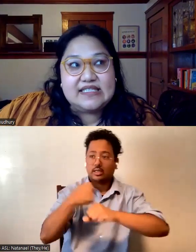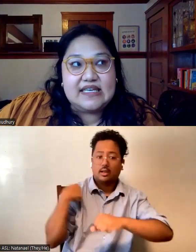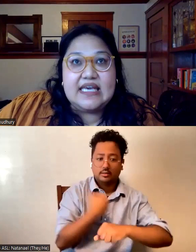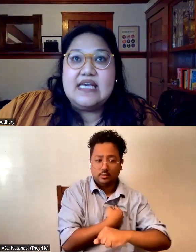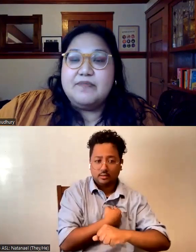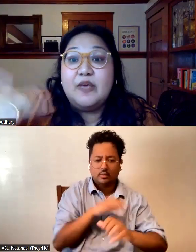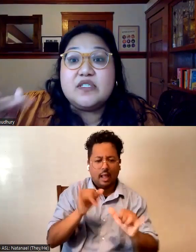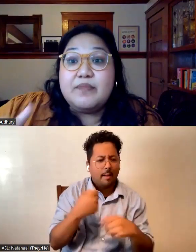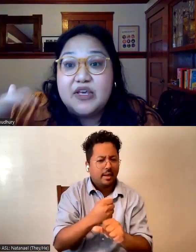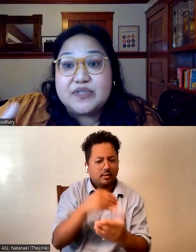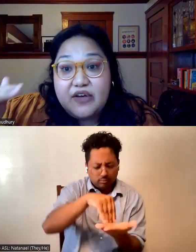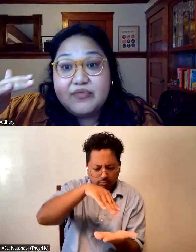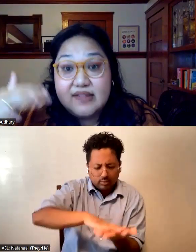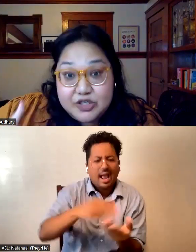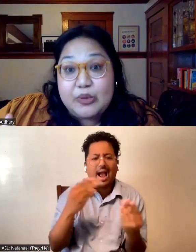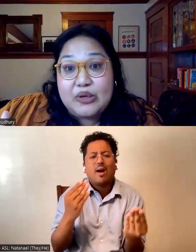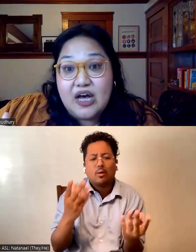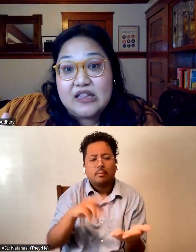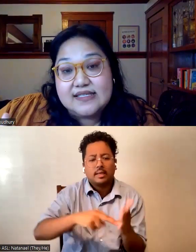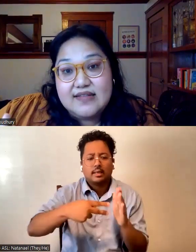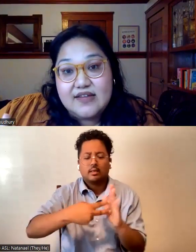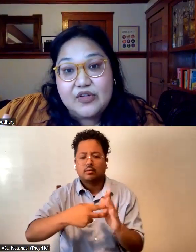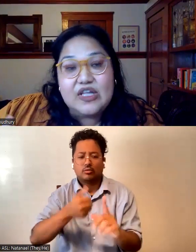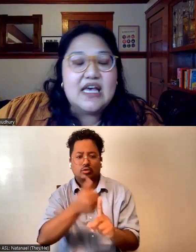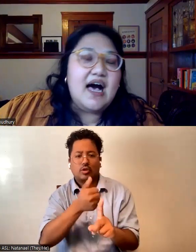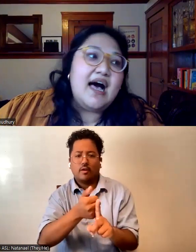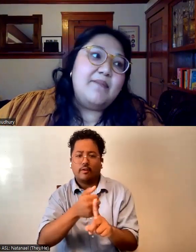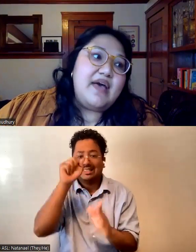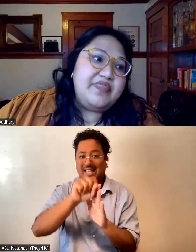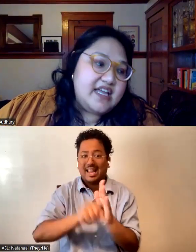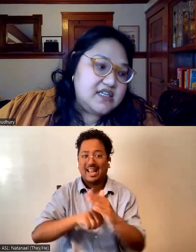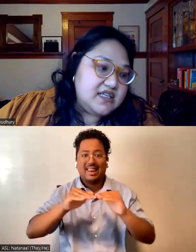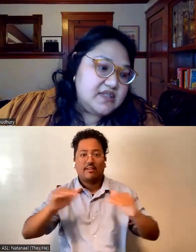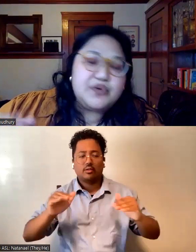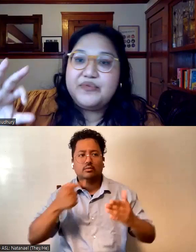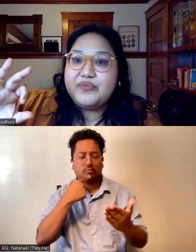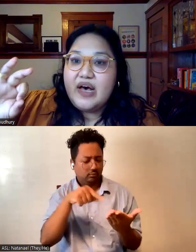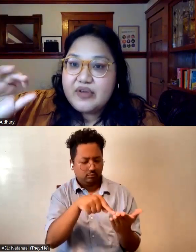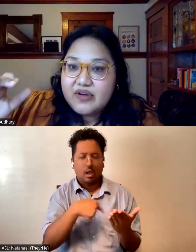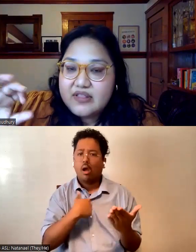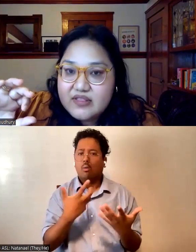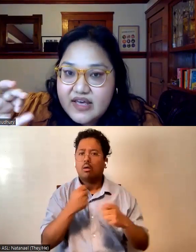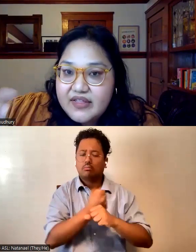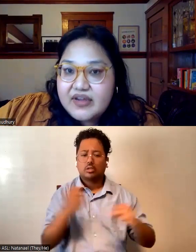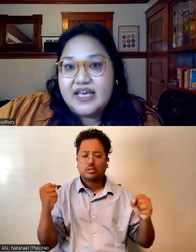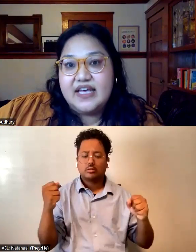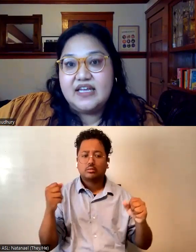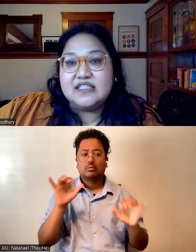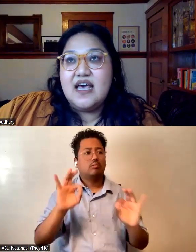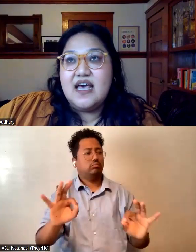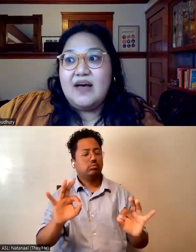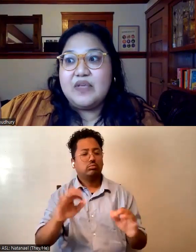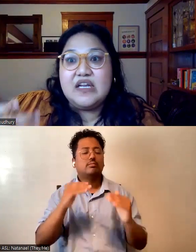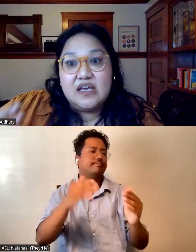that is like being able to make yourself legible on the state level. And then it's sort of on the other